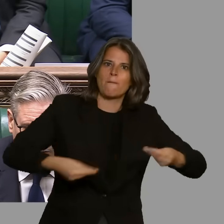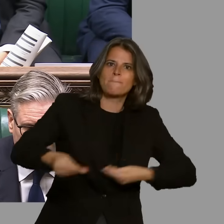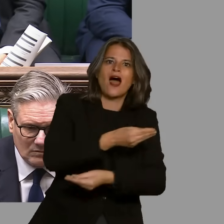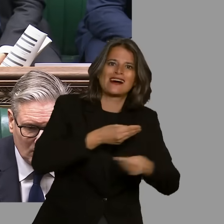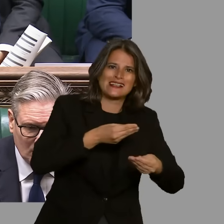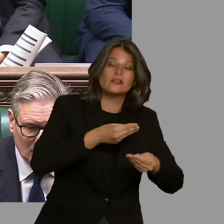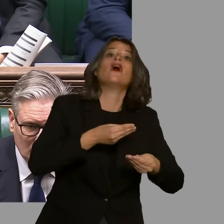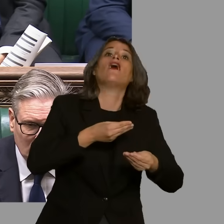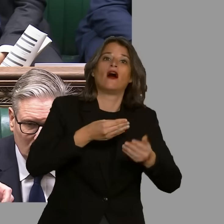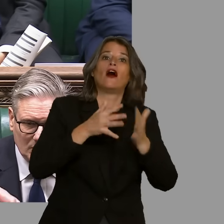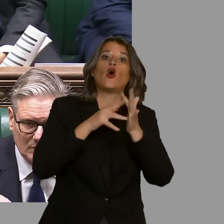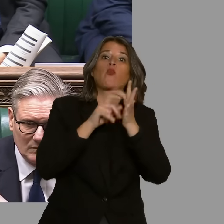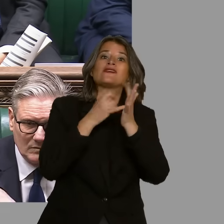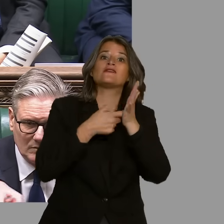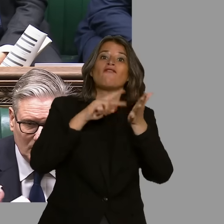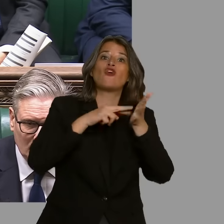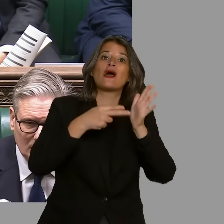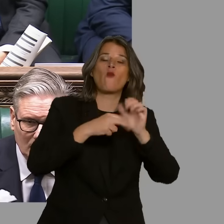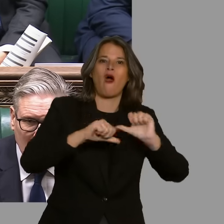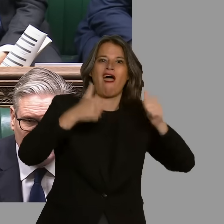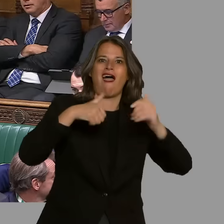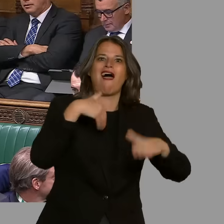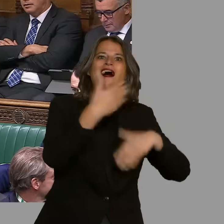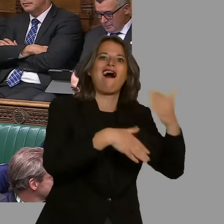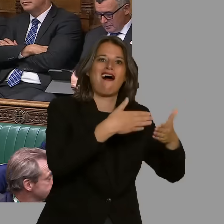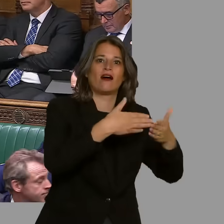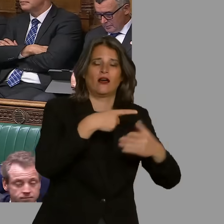significantly reduced paperwork and checks.